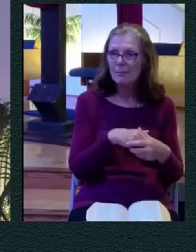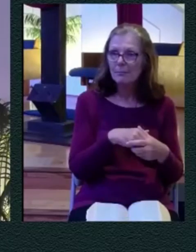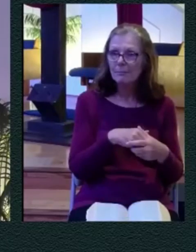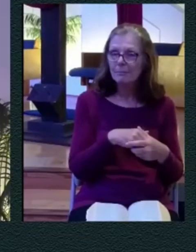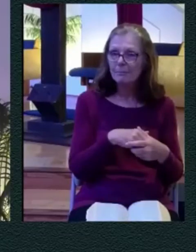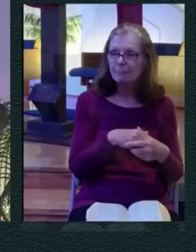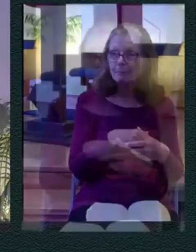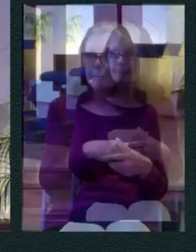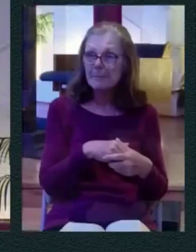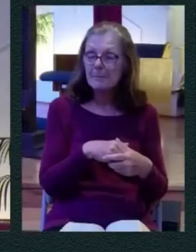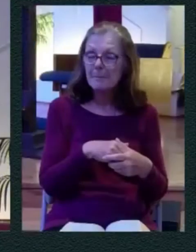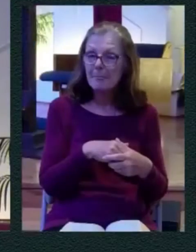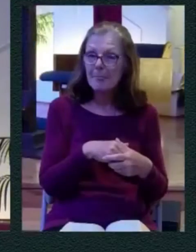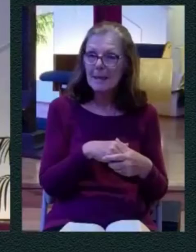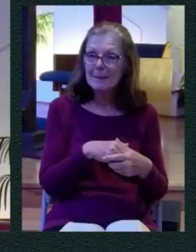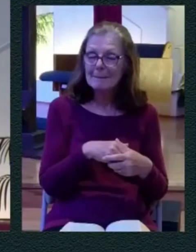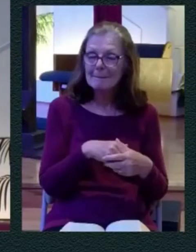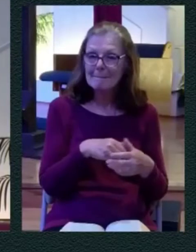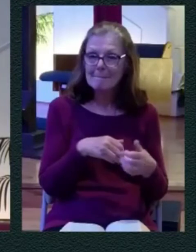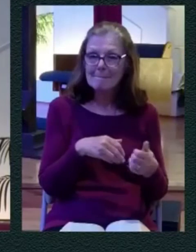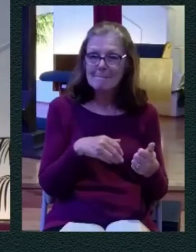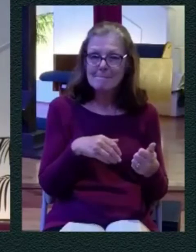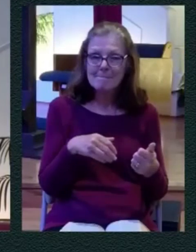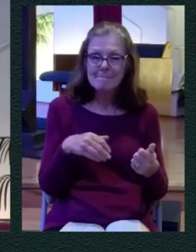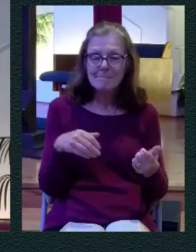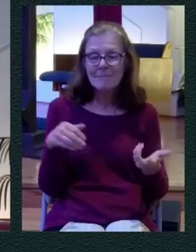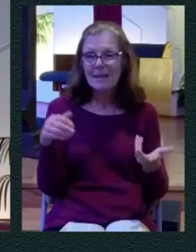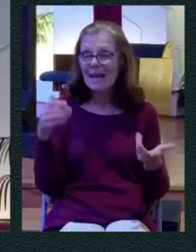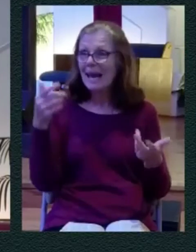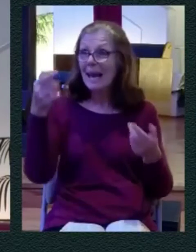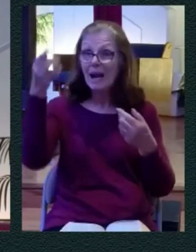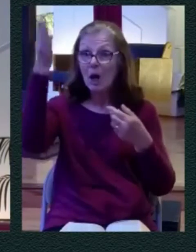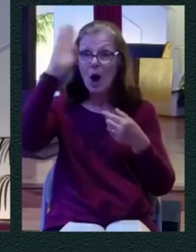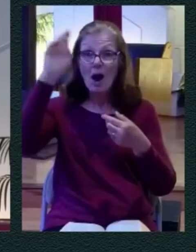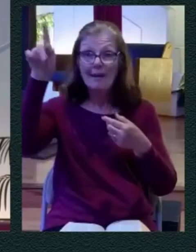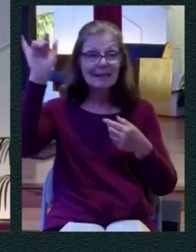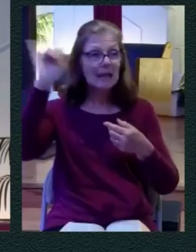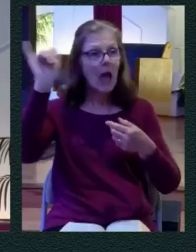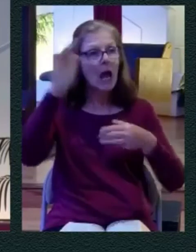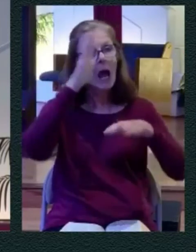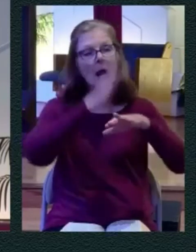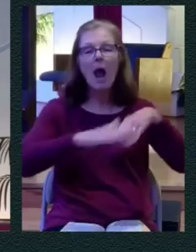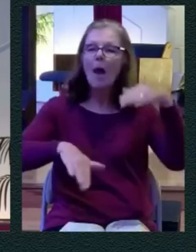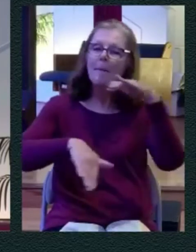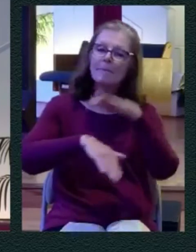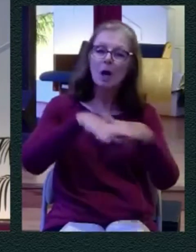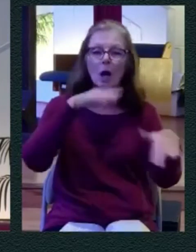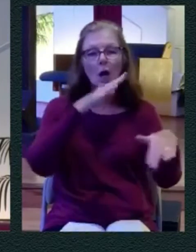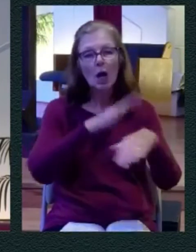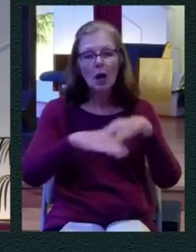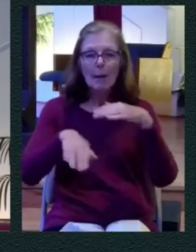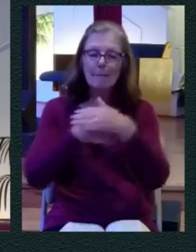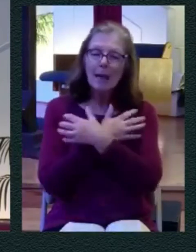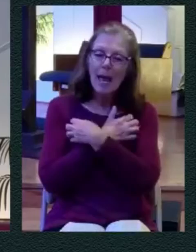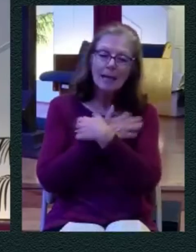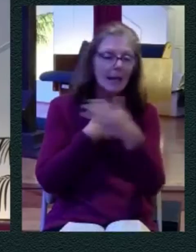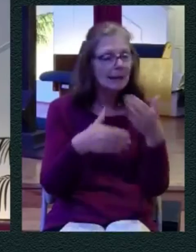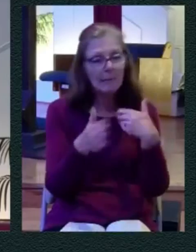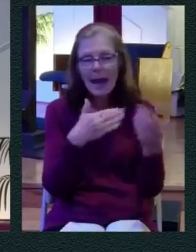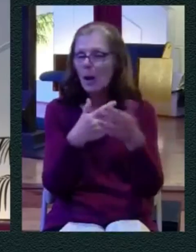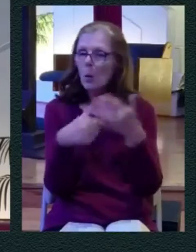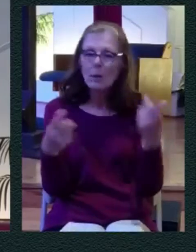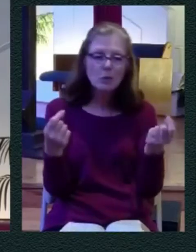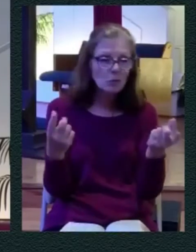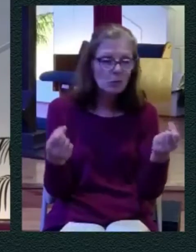We're tempted to turn God into a big comfort bear who no matter what you do or no matter what choices